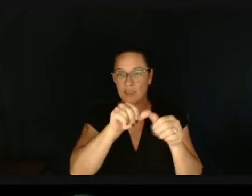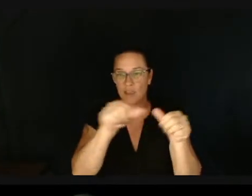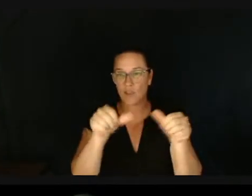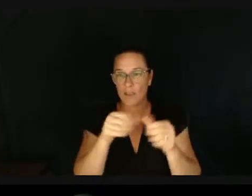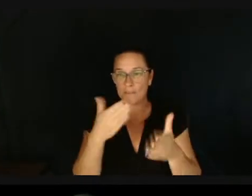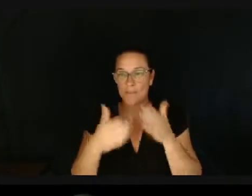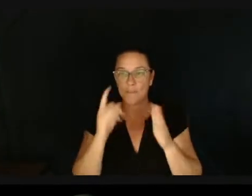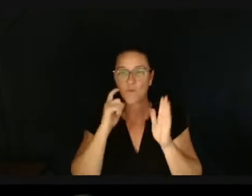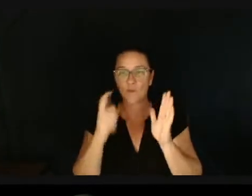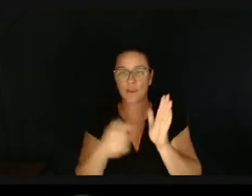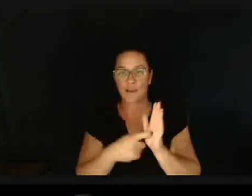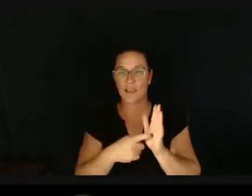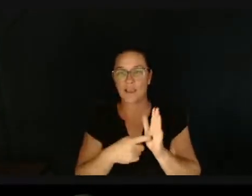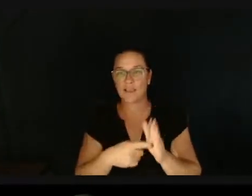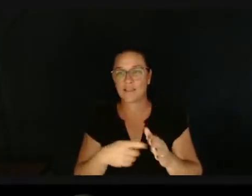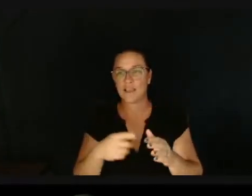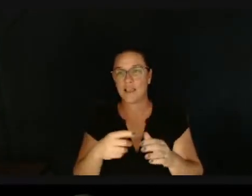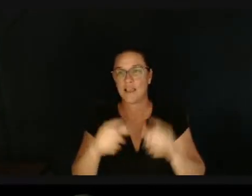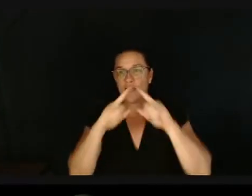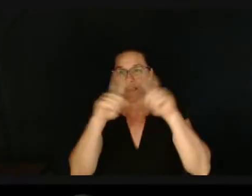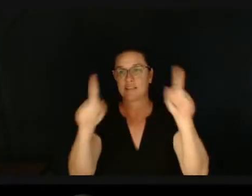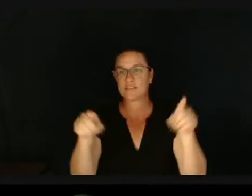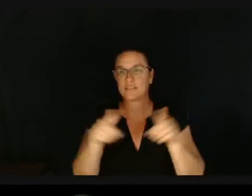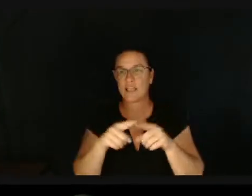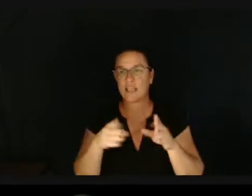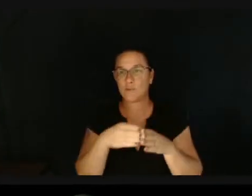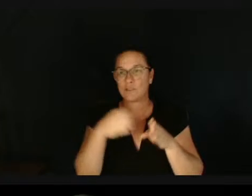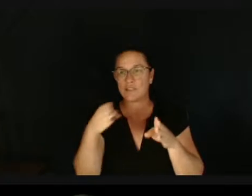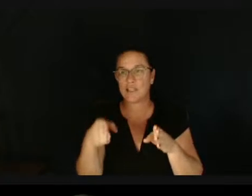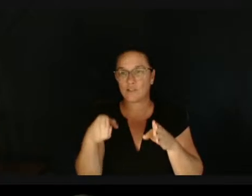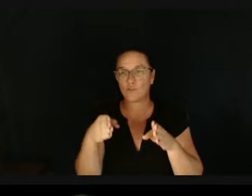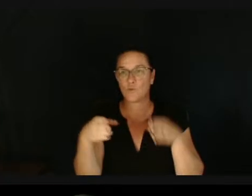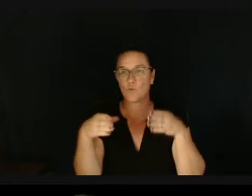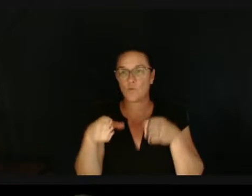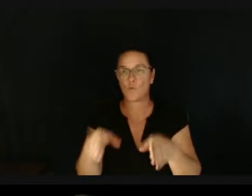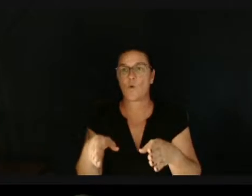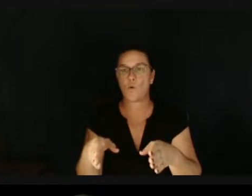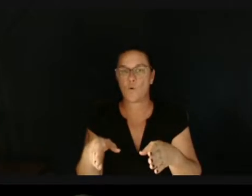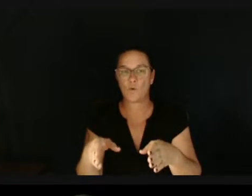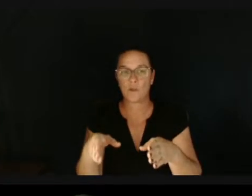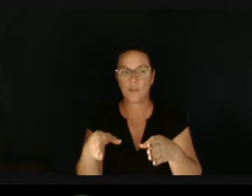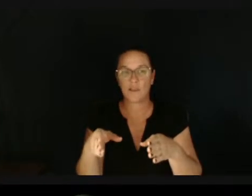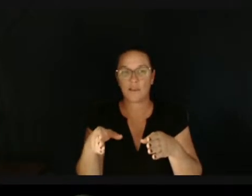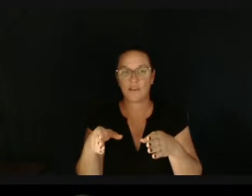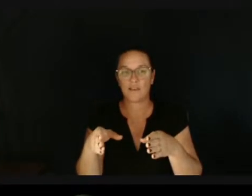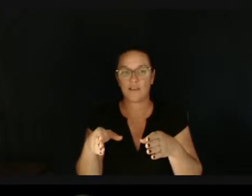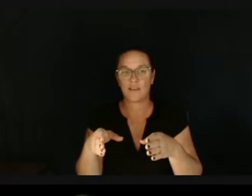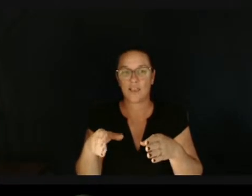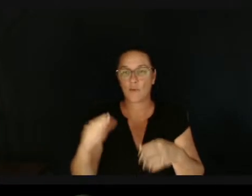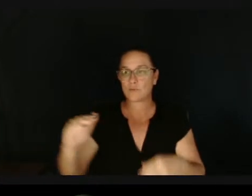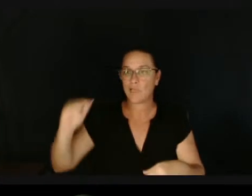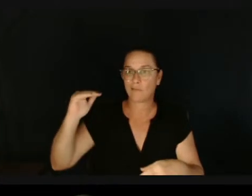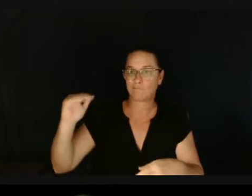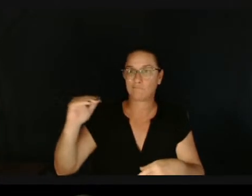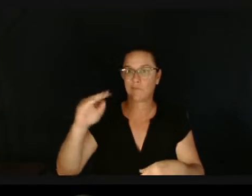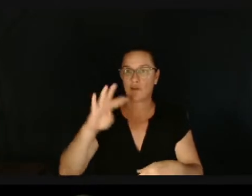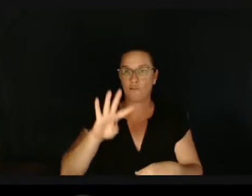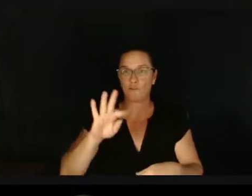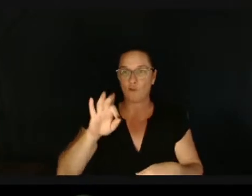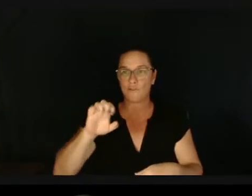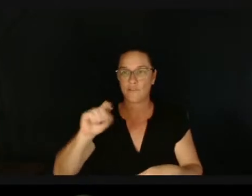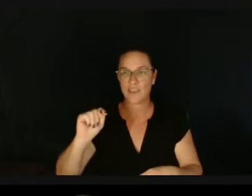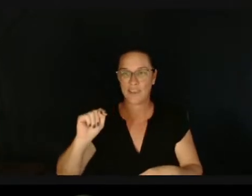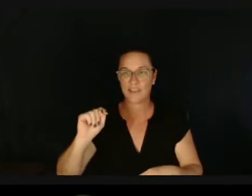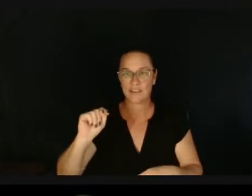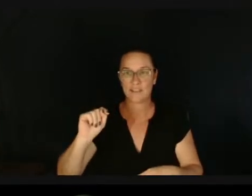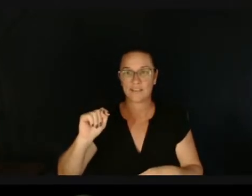this sign that used to stand next to the road. It used to be about that tall, right? 4 feet tall off the ground. And